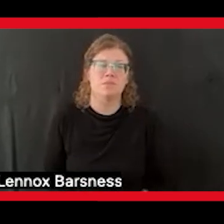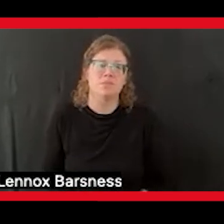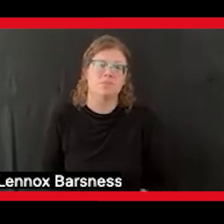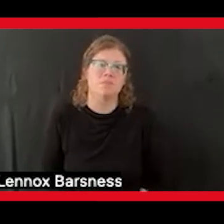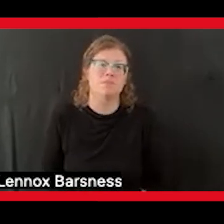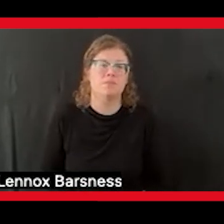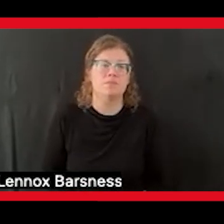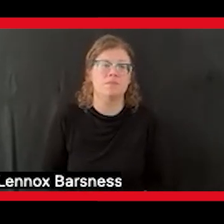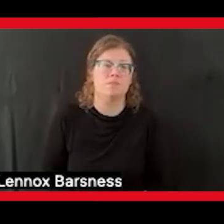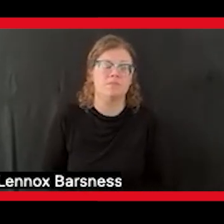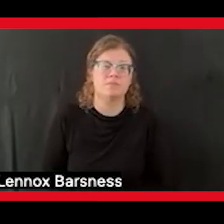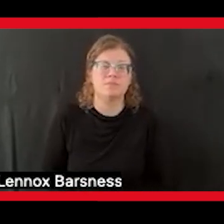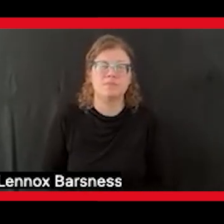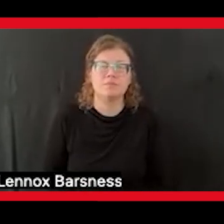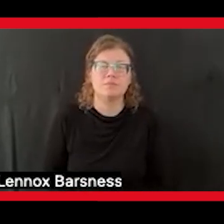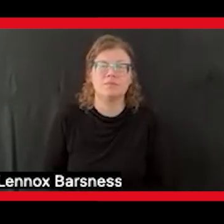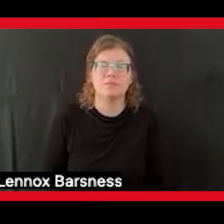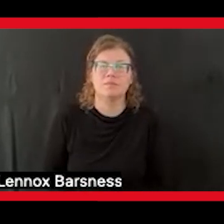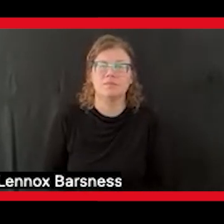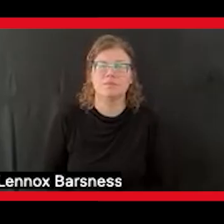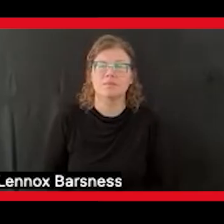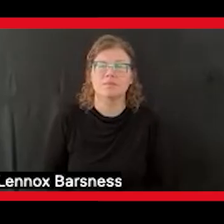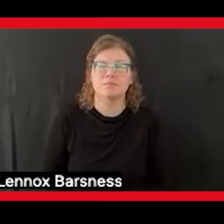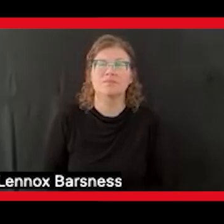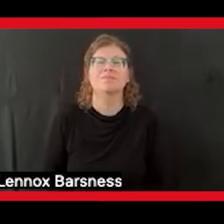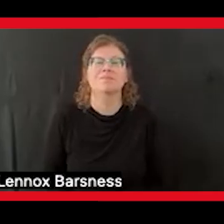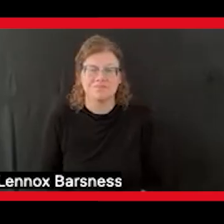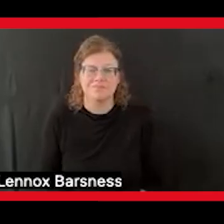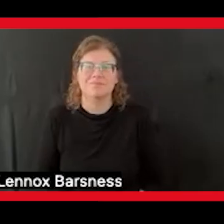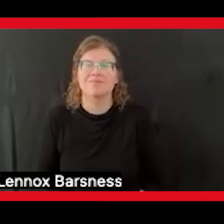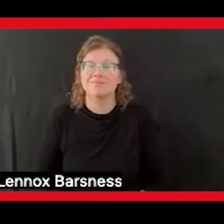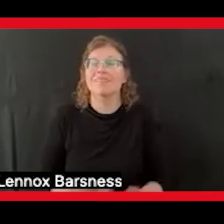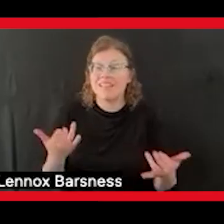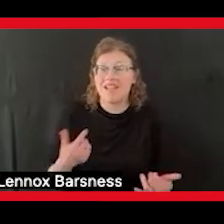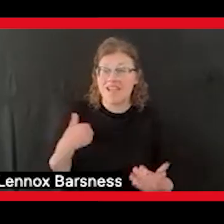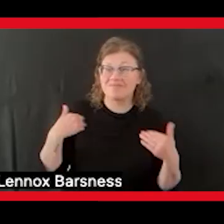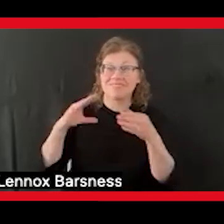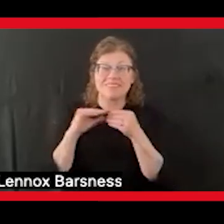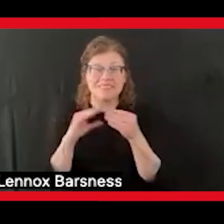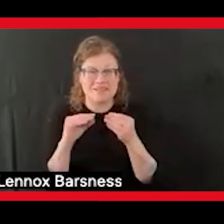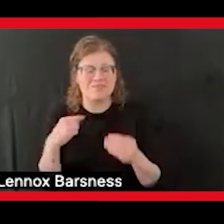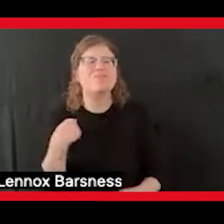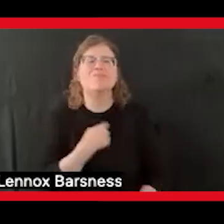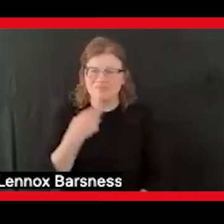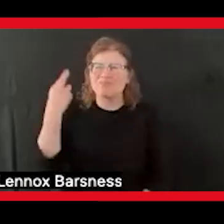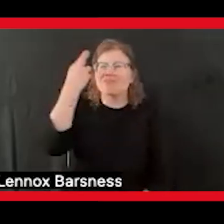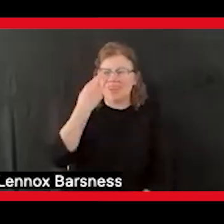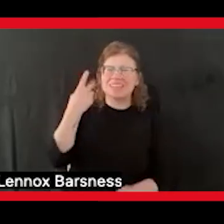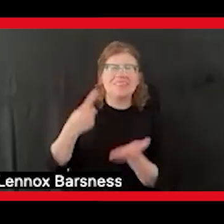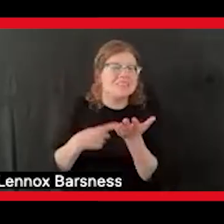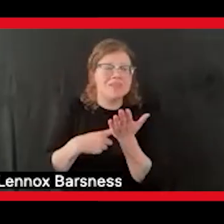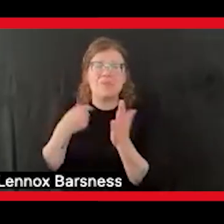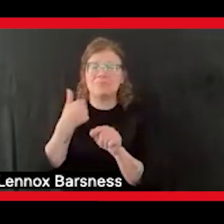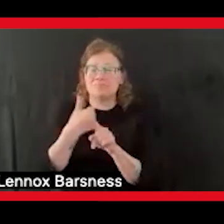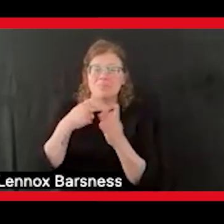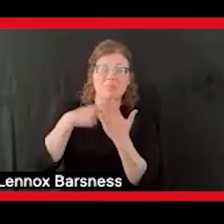That said, we understand that our programs and processes can create barriers to access for many artists and organizations who